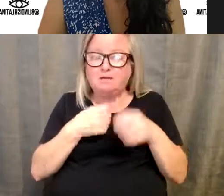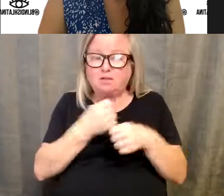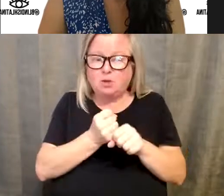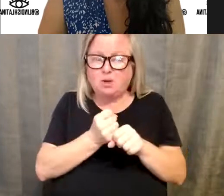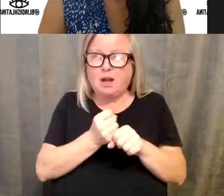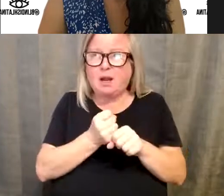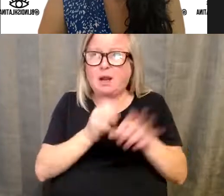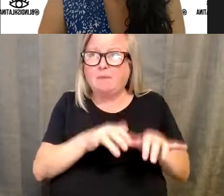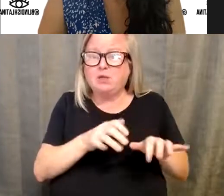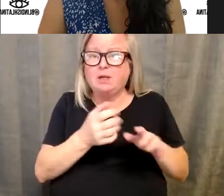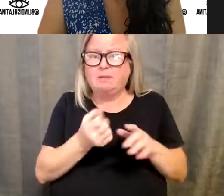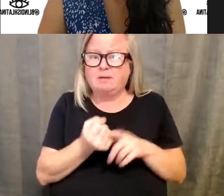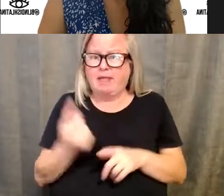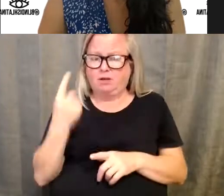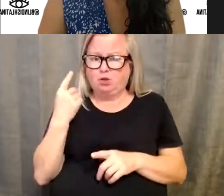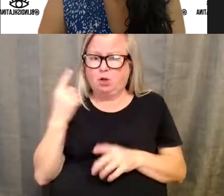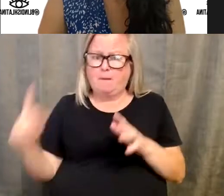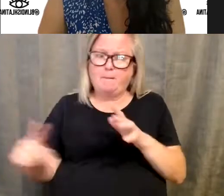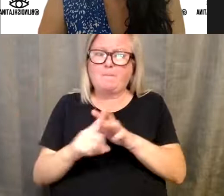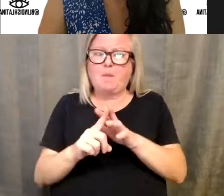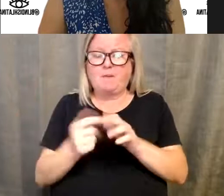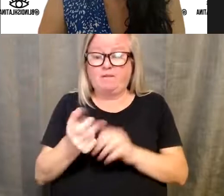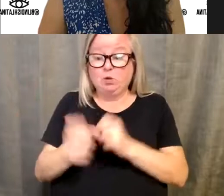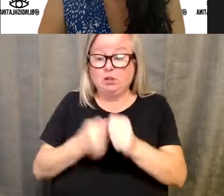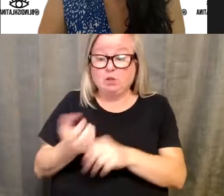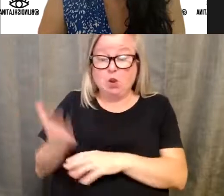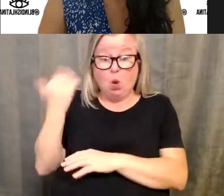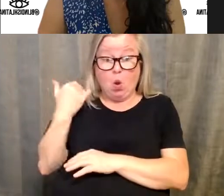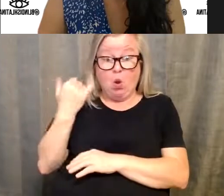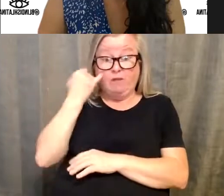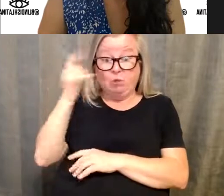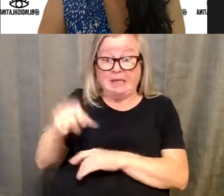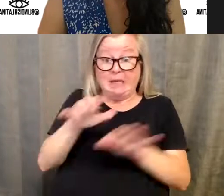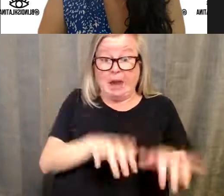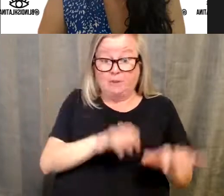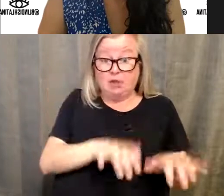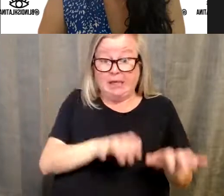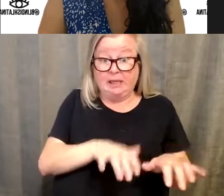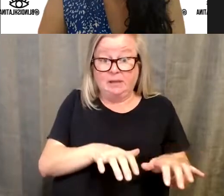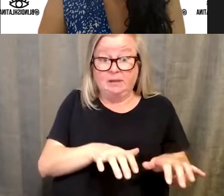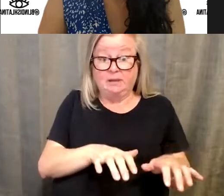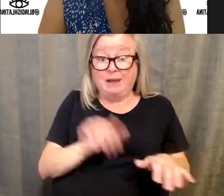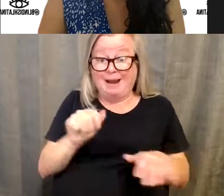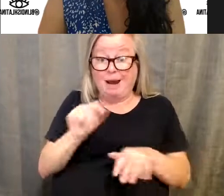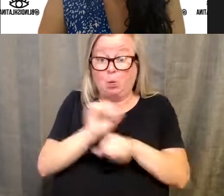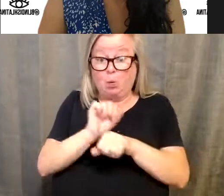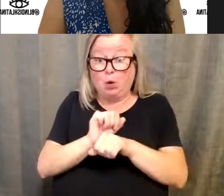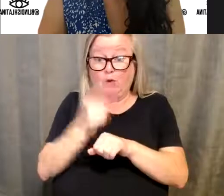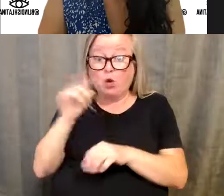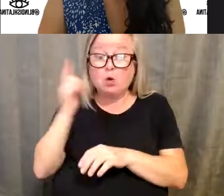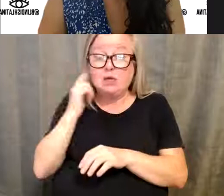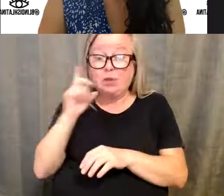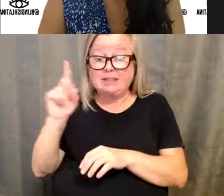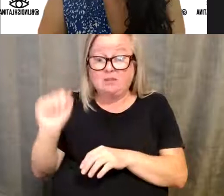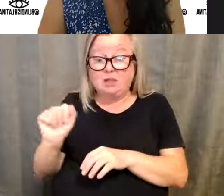So like just a few years ago, if you needed captioning at work for your hearing disability, you needed